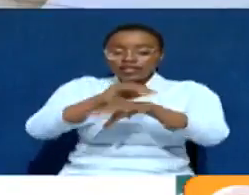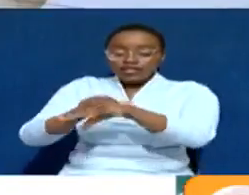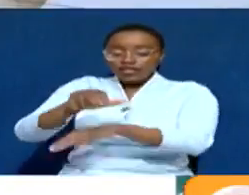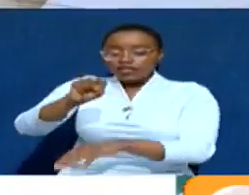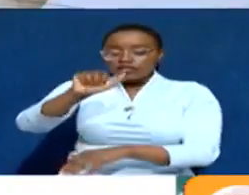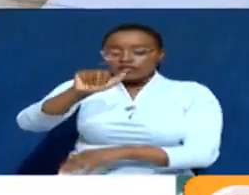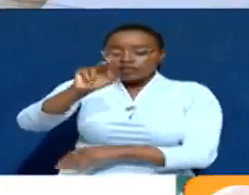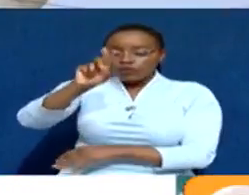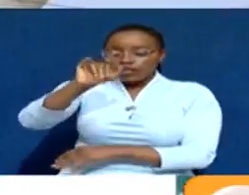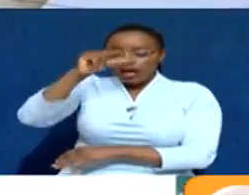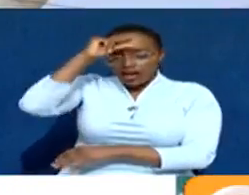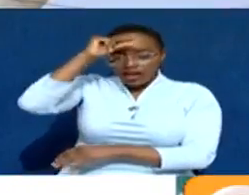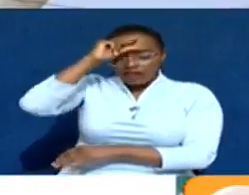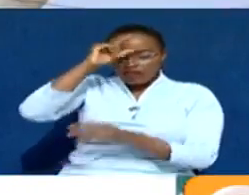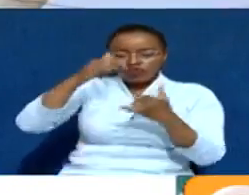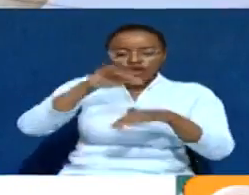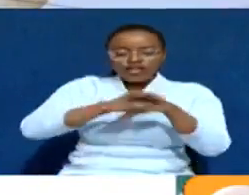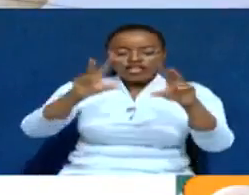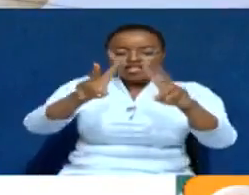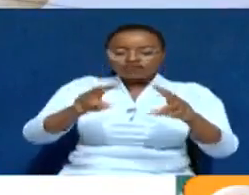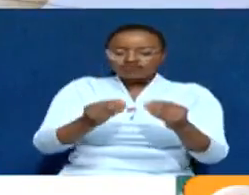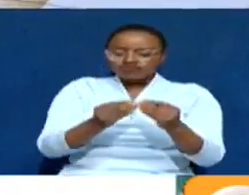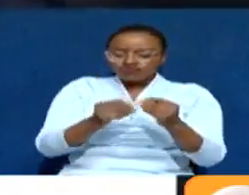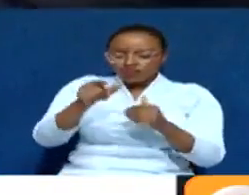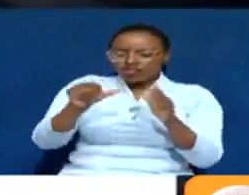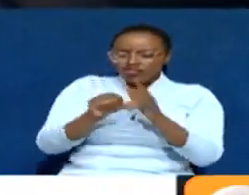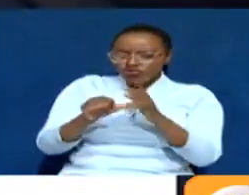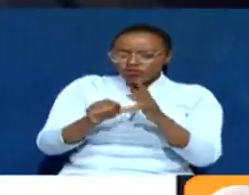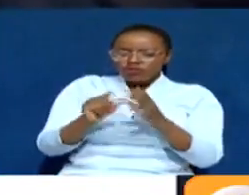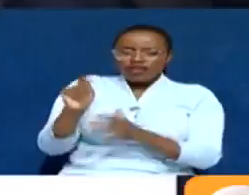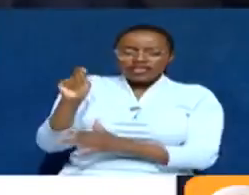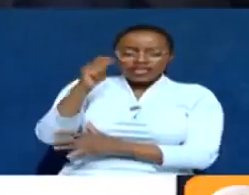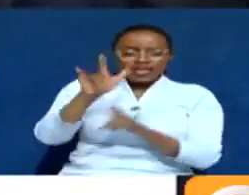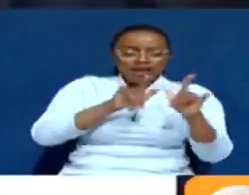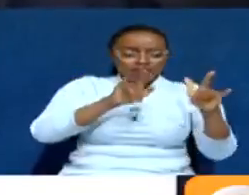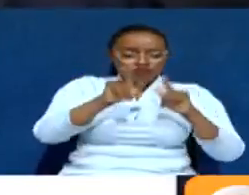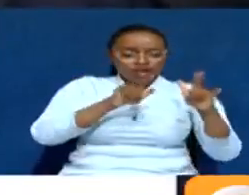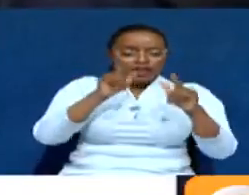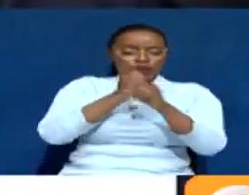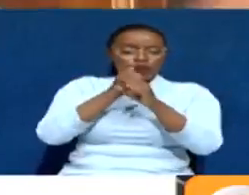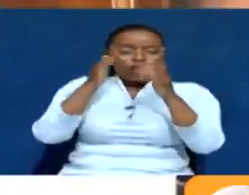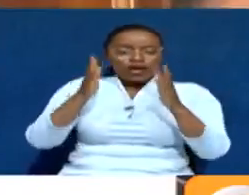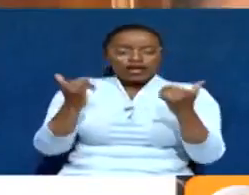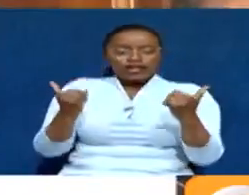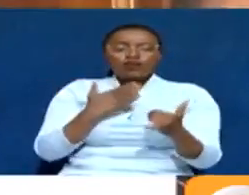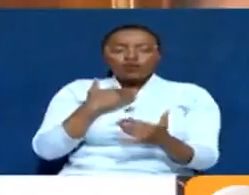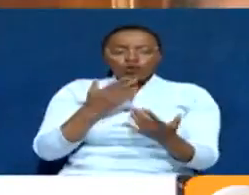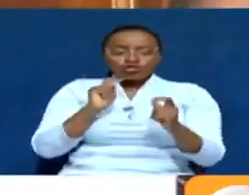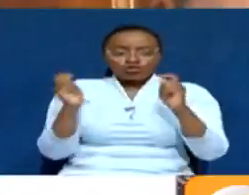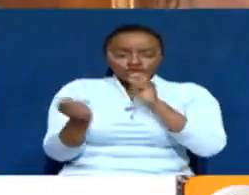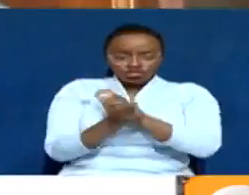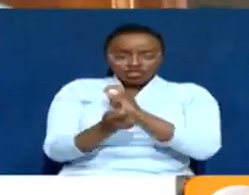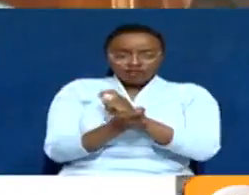Saudi Arabia government to find solution to the mistreatment of Kenyan migrant workers. Nataka sasa